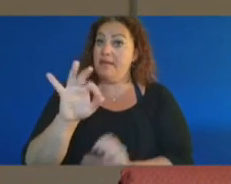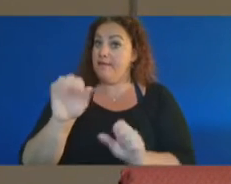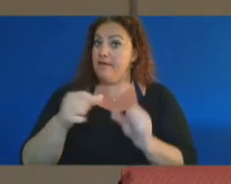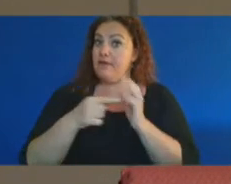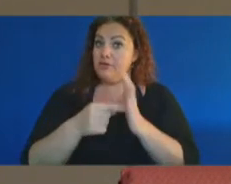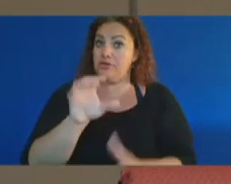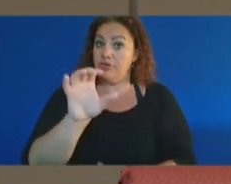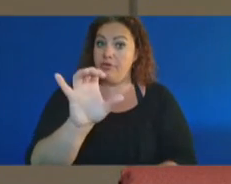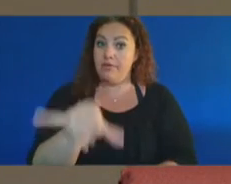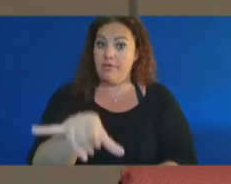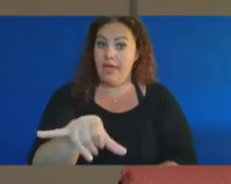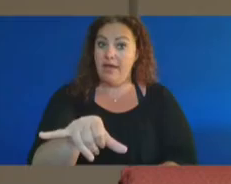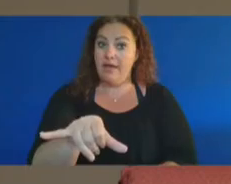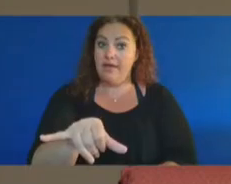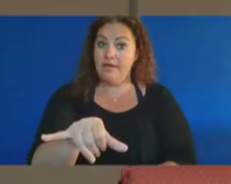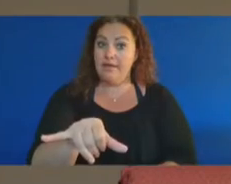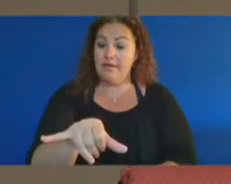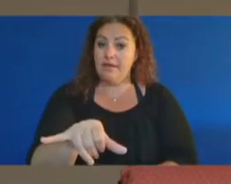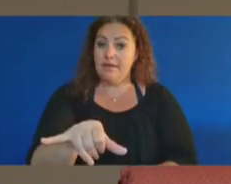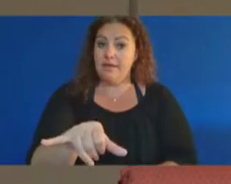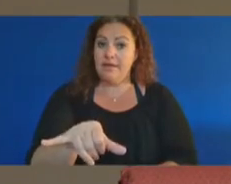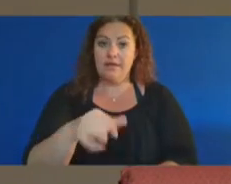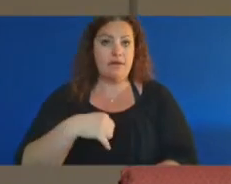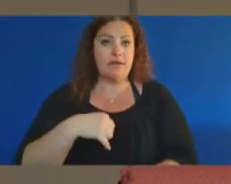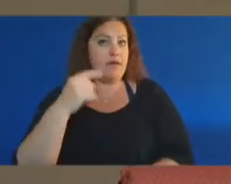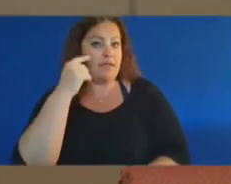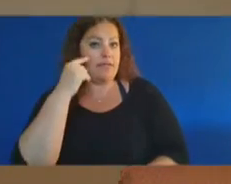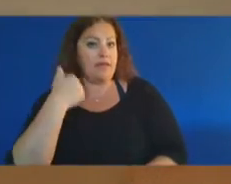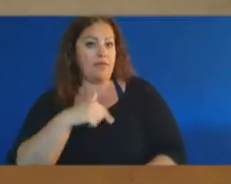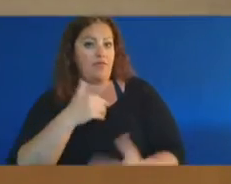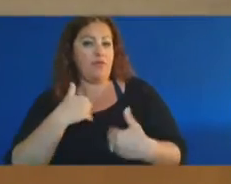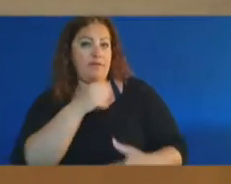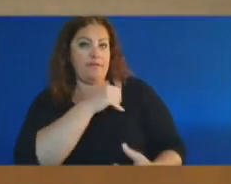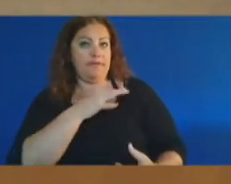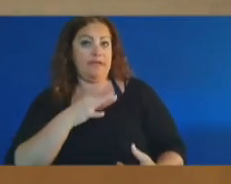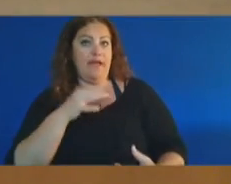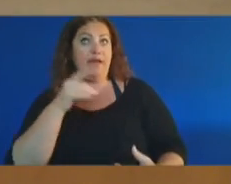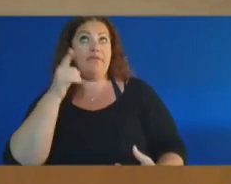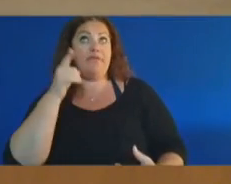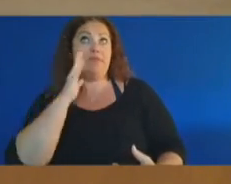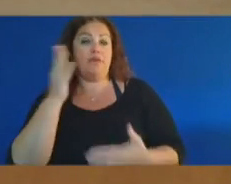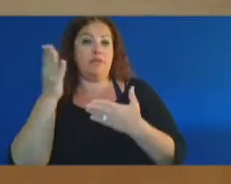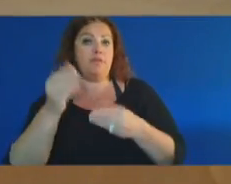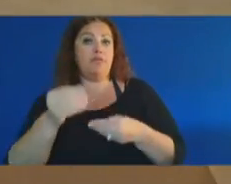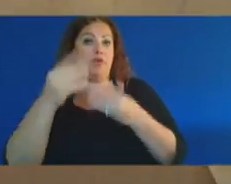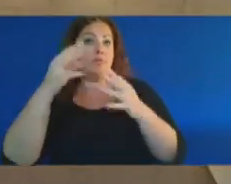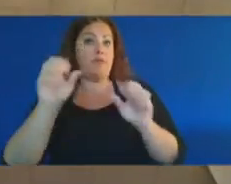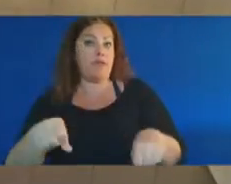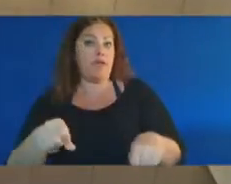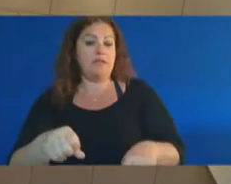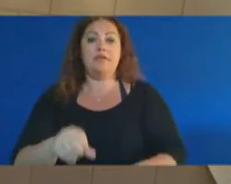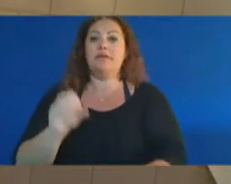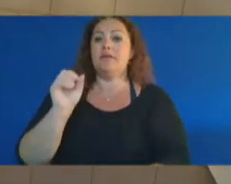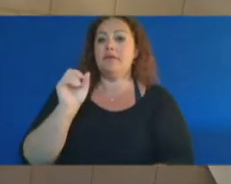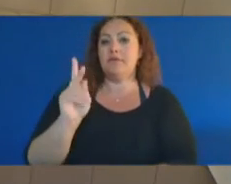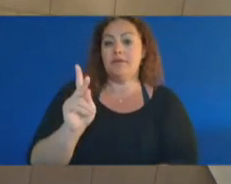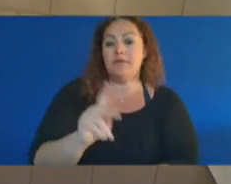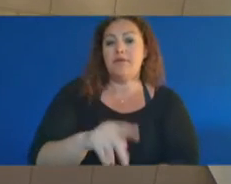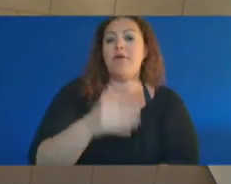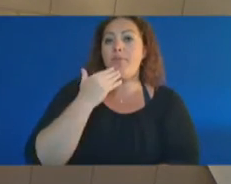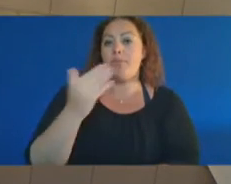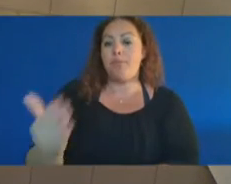that um I I think we've got staff up in the booth that will bring that up for us okay thank